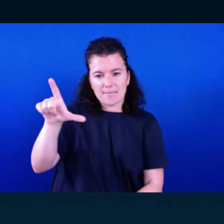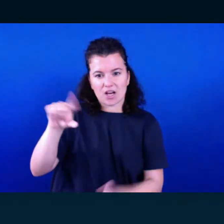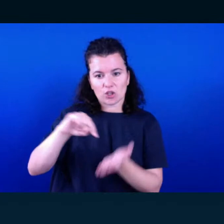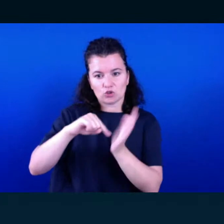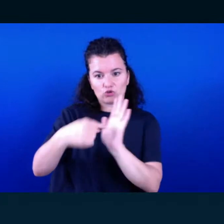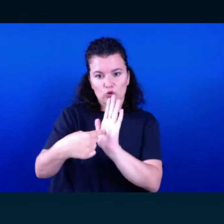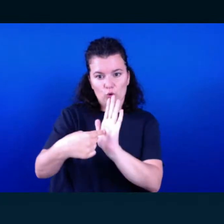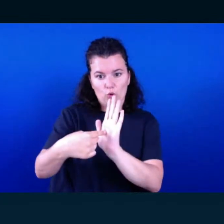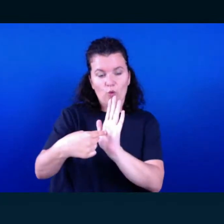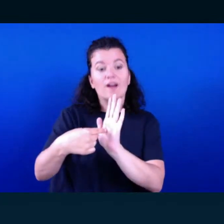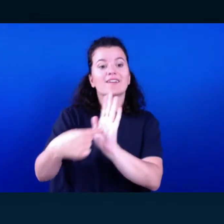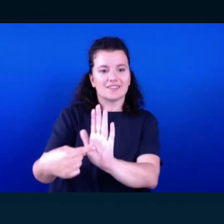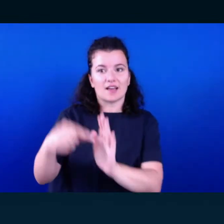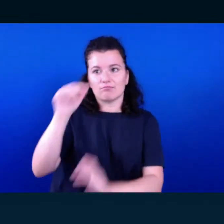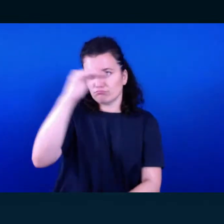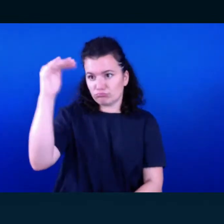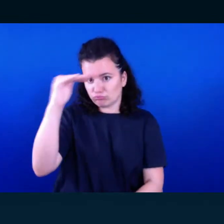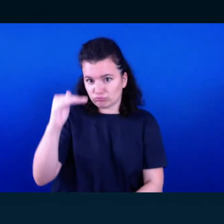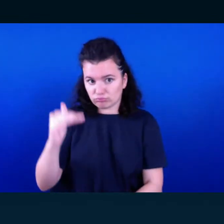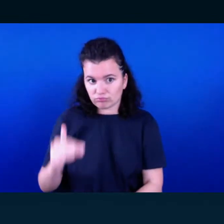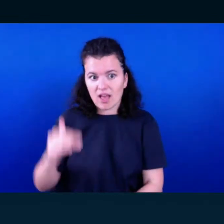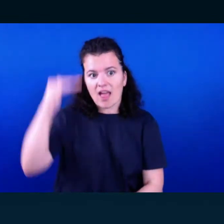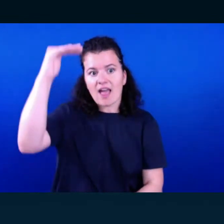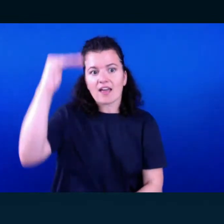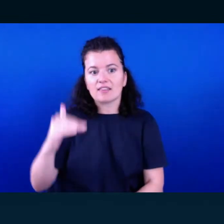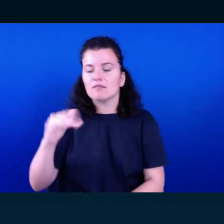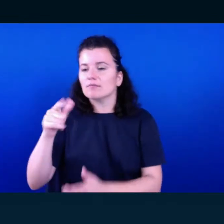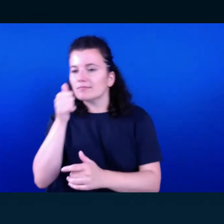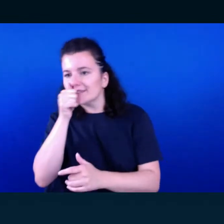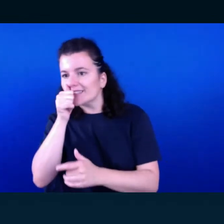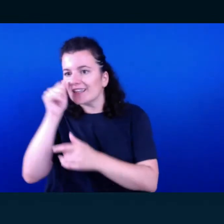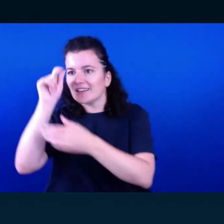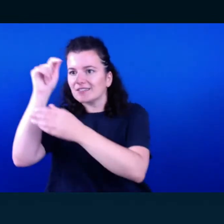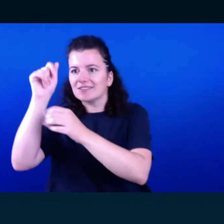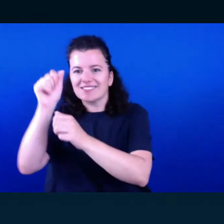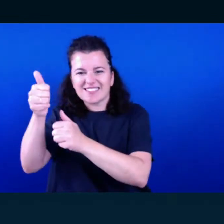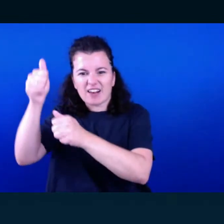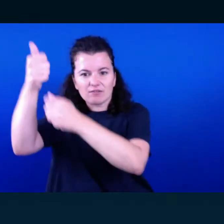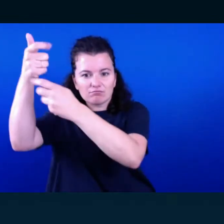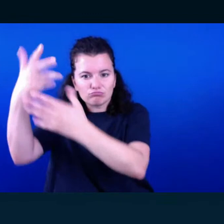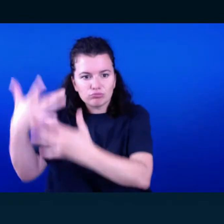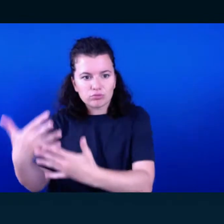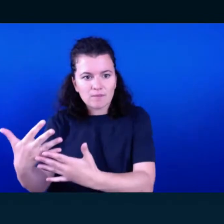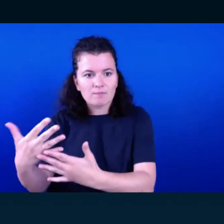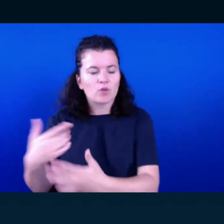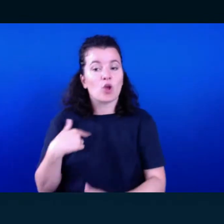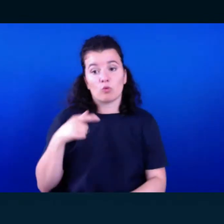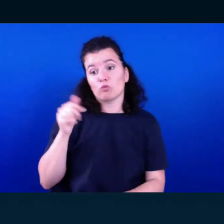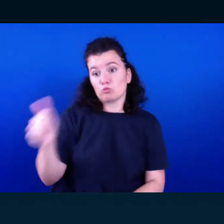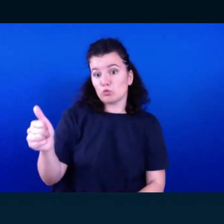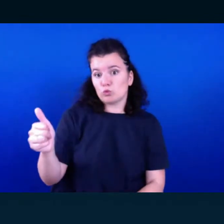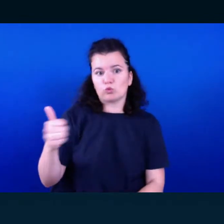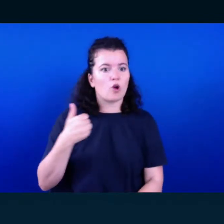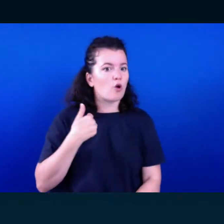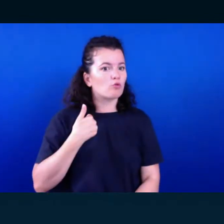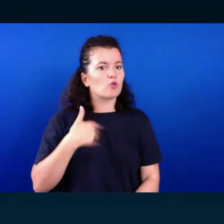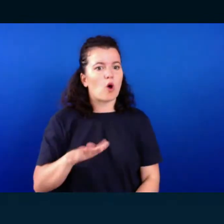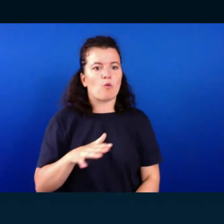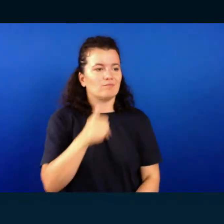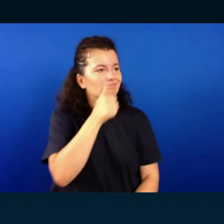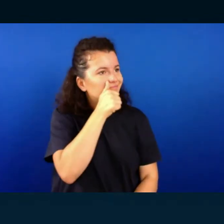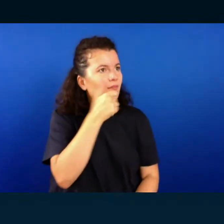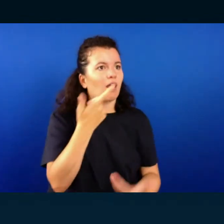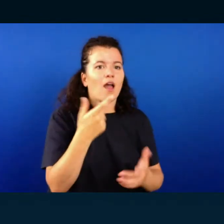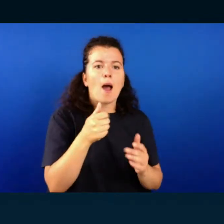with those as secrets in Kubernetes, which is really good. You don't want to be handling your application secrets, your passwords,